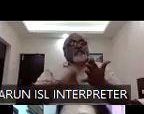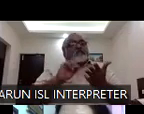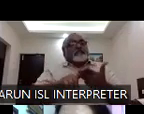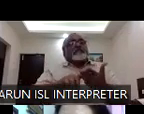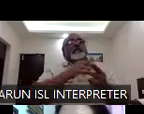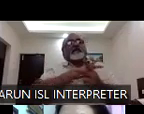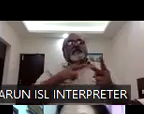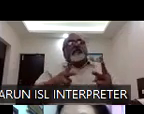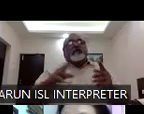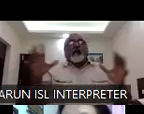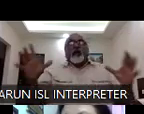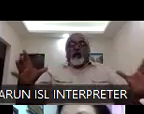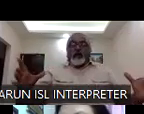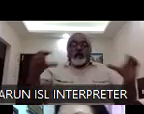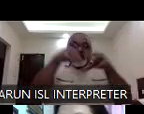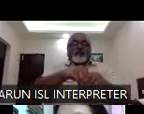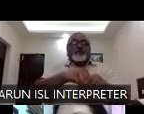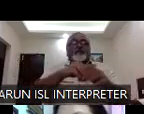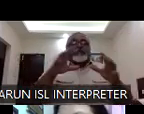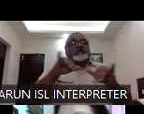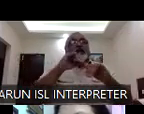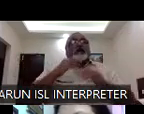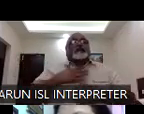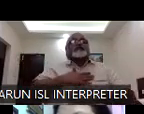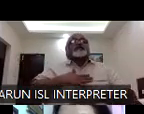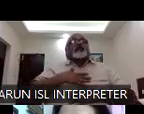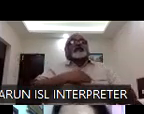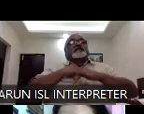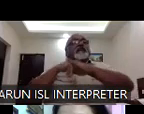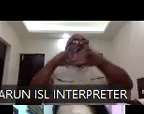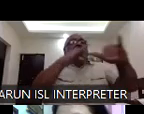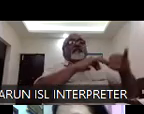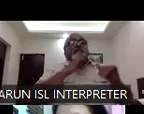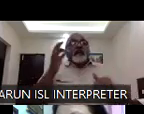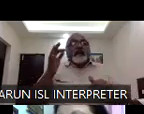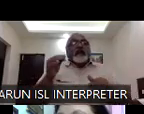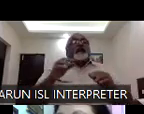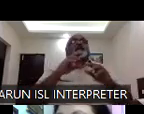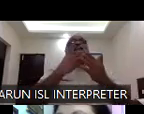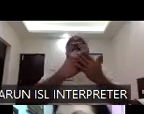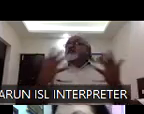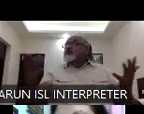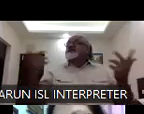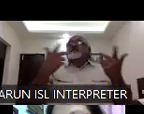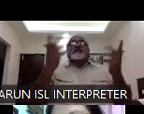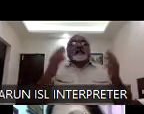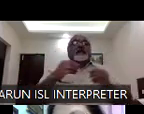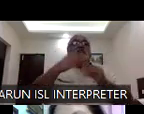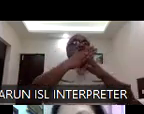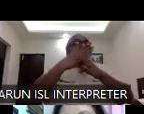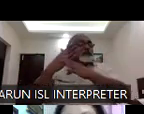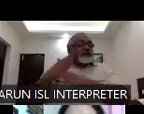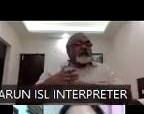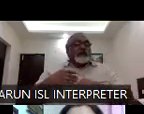the center and enjoy the same resources and facilities and distribution of resources like any other